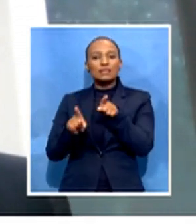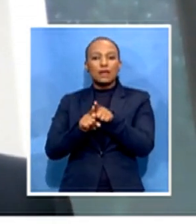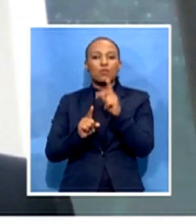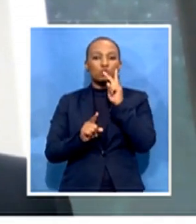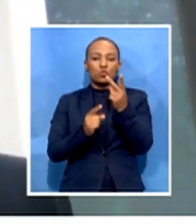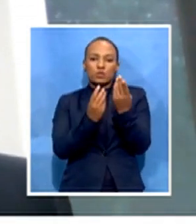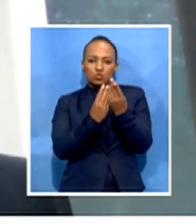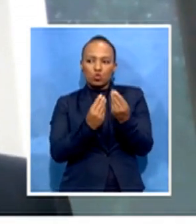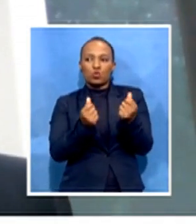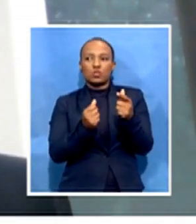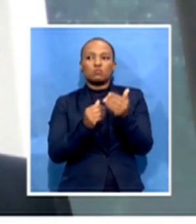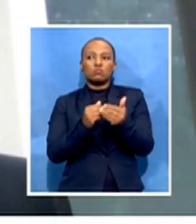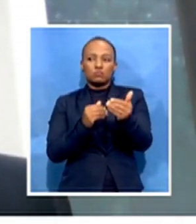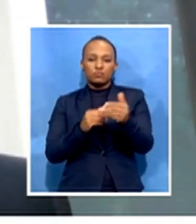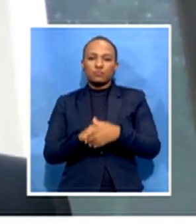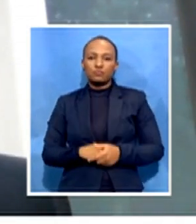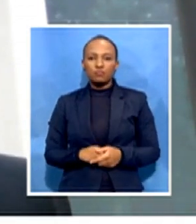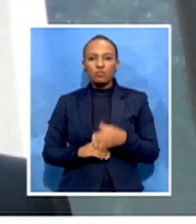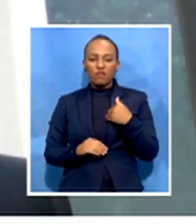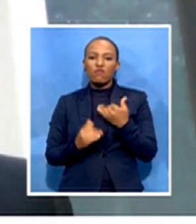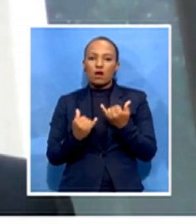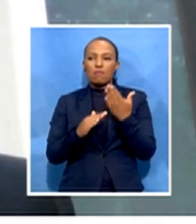I'll end there. Thank you.